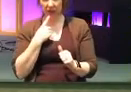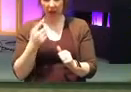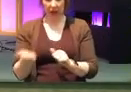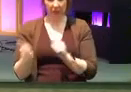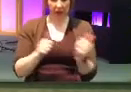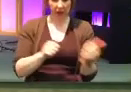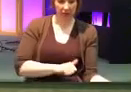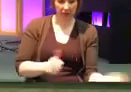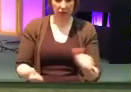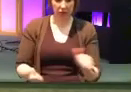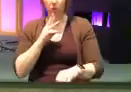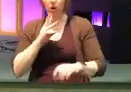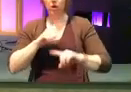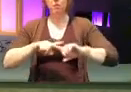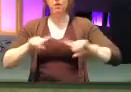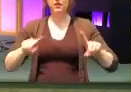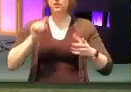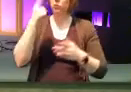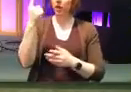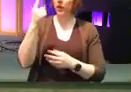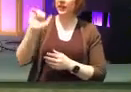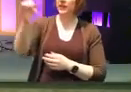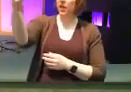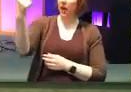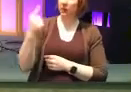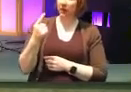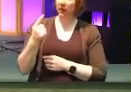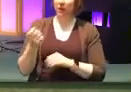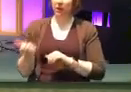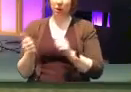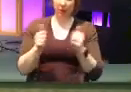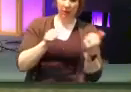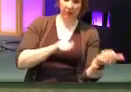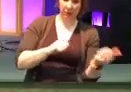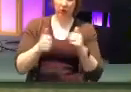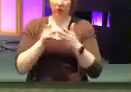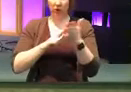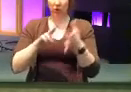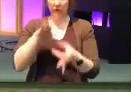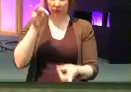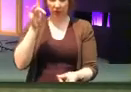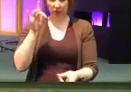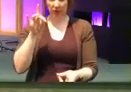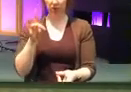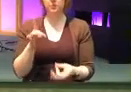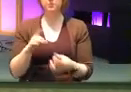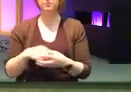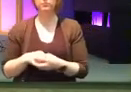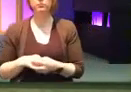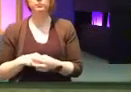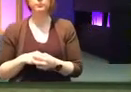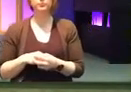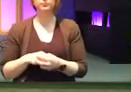baptize you in water, but there is one coming that will baptize you in the Holy Spirit. It's an